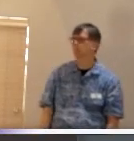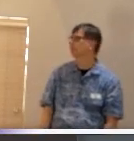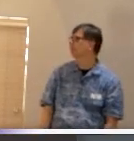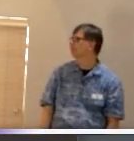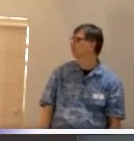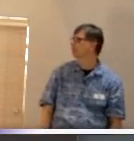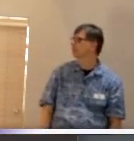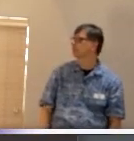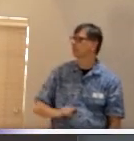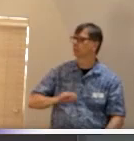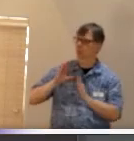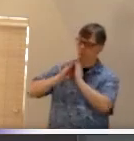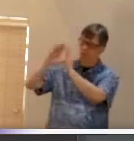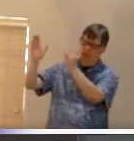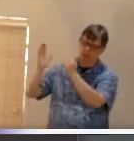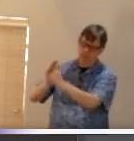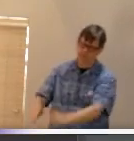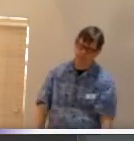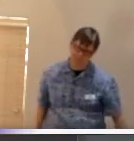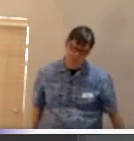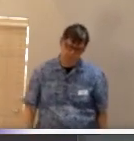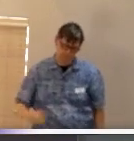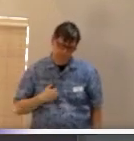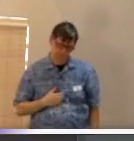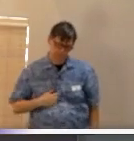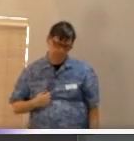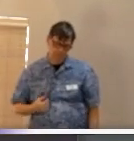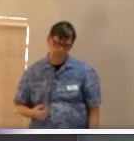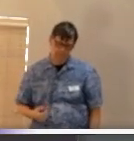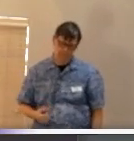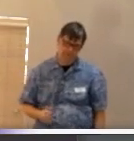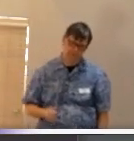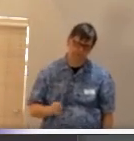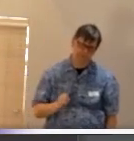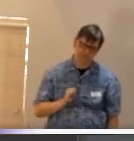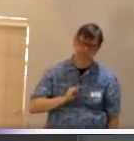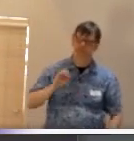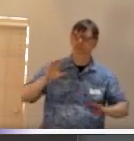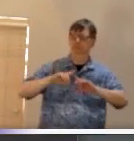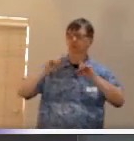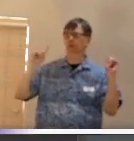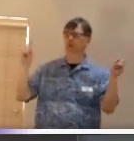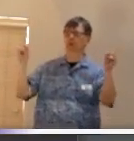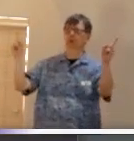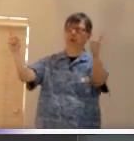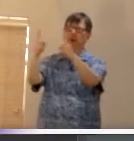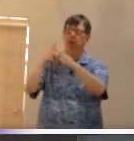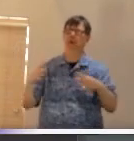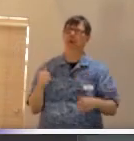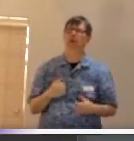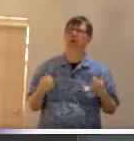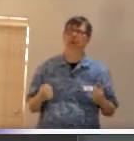you can proclaim it. Passive, I am healthy. Active, I radiate health. These are